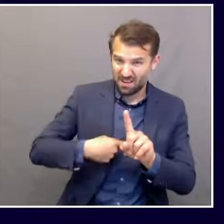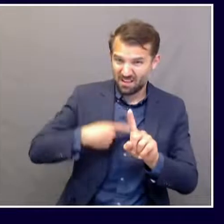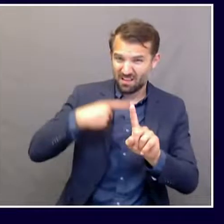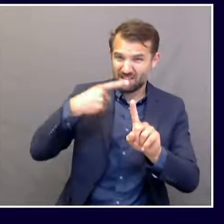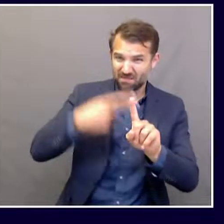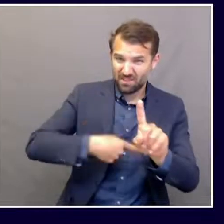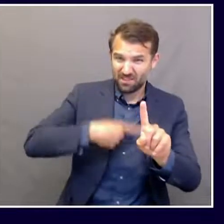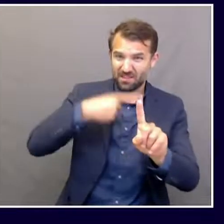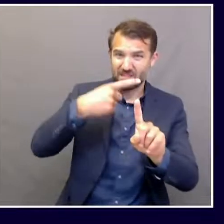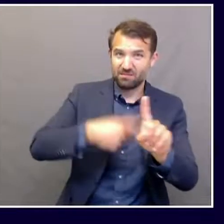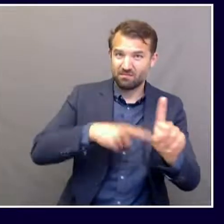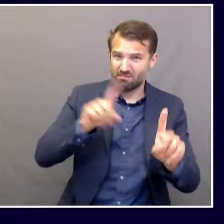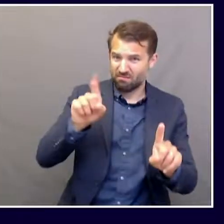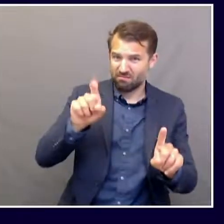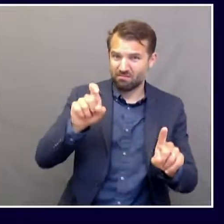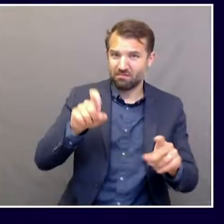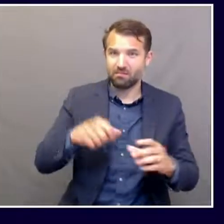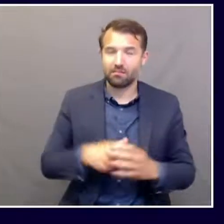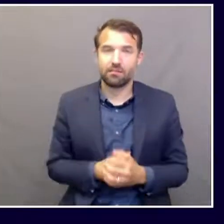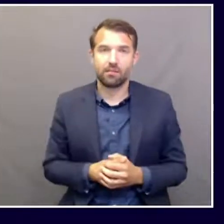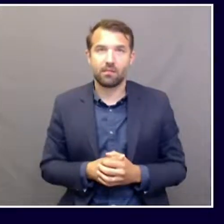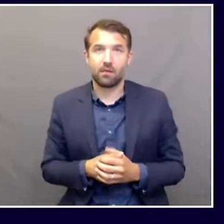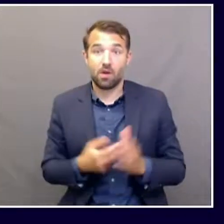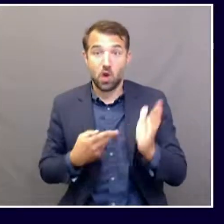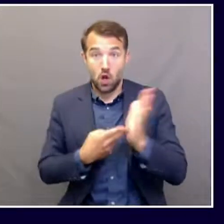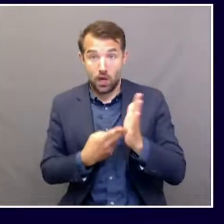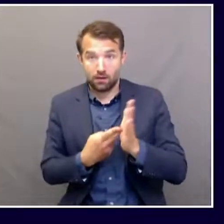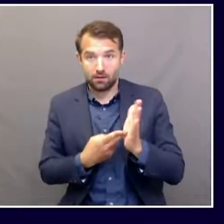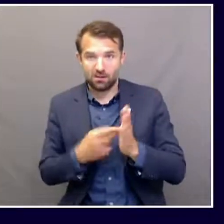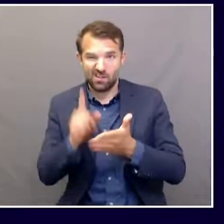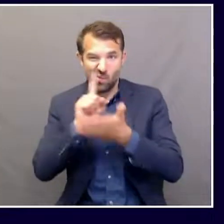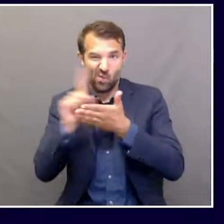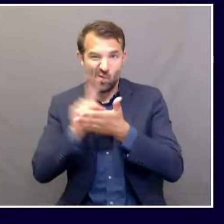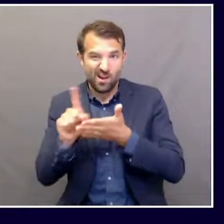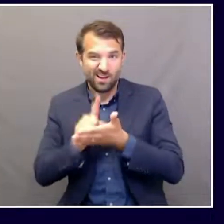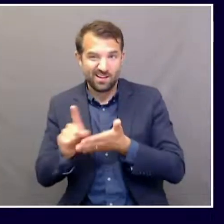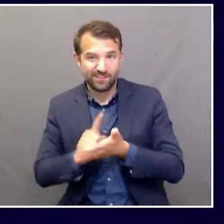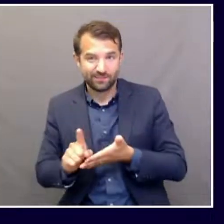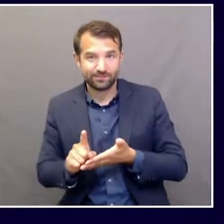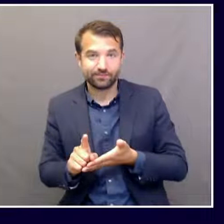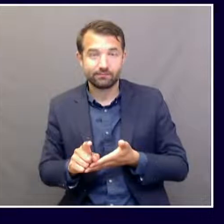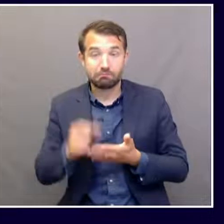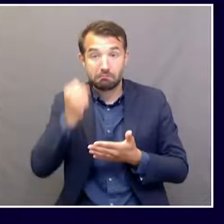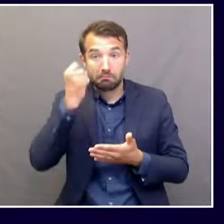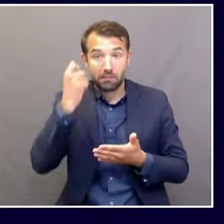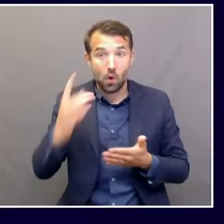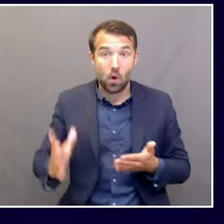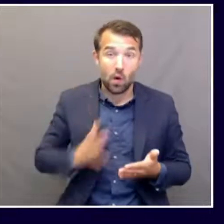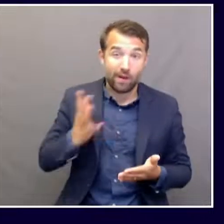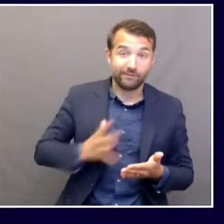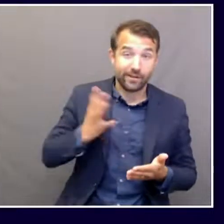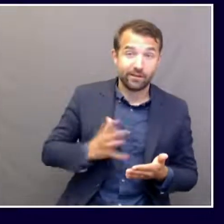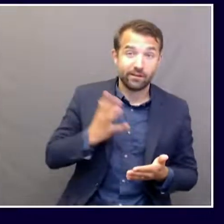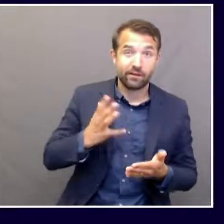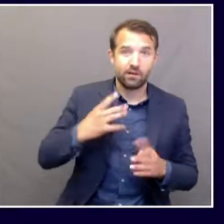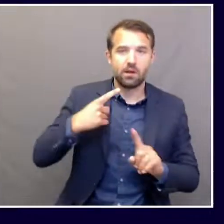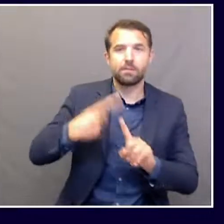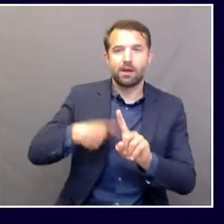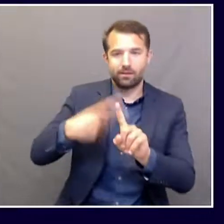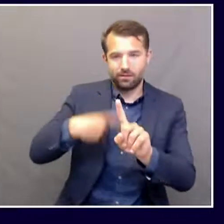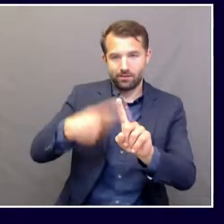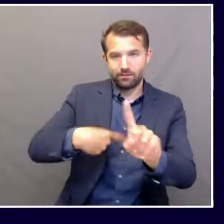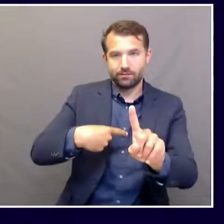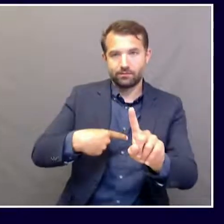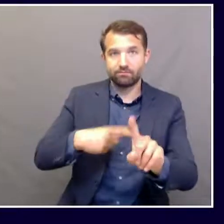Probably Right. more often weekly. Right. We talk every single week probably, but I think we do, as we said previously, recognize that the